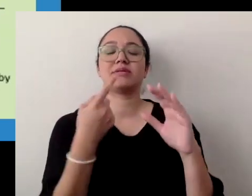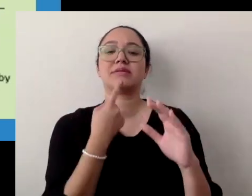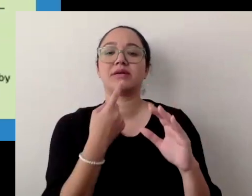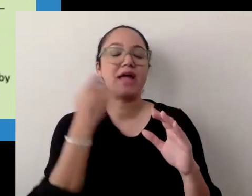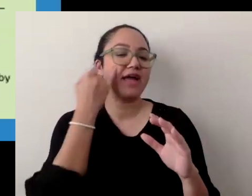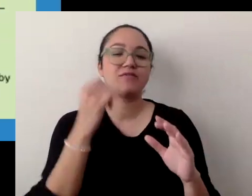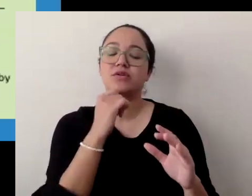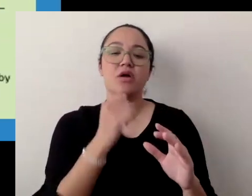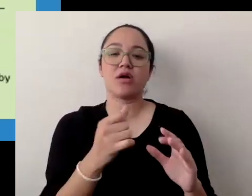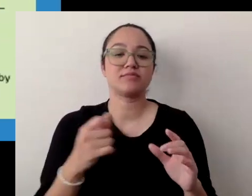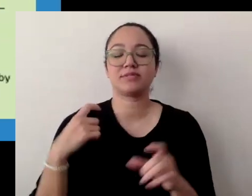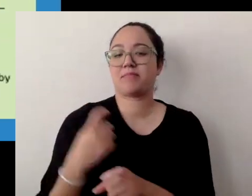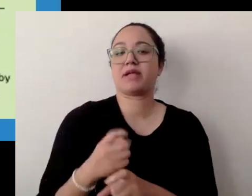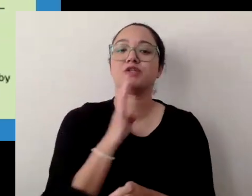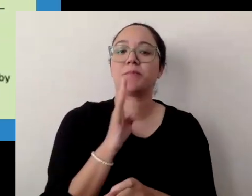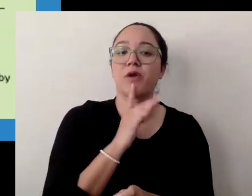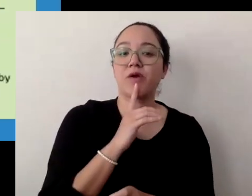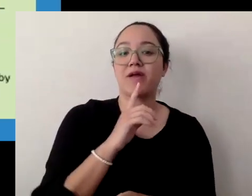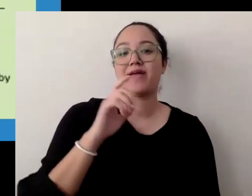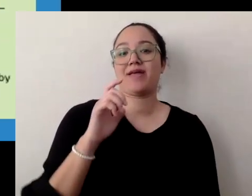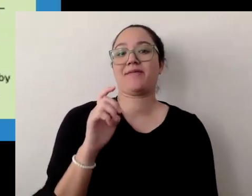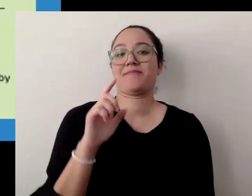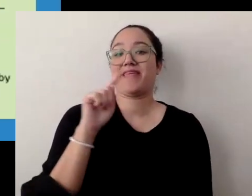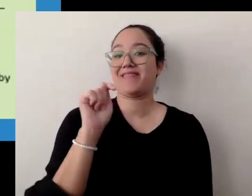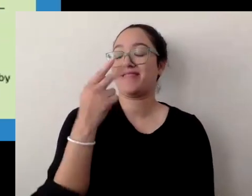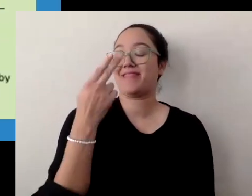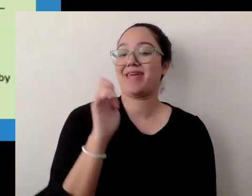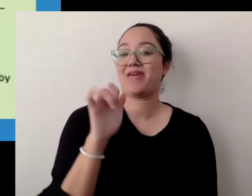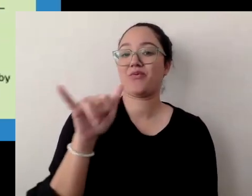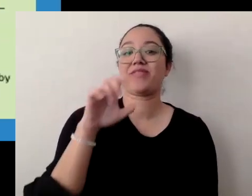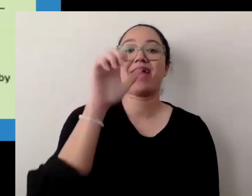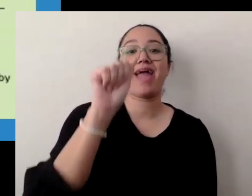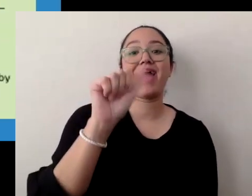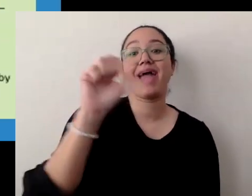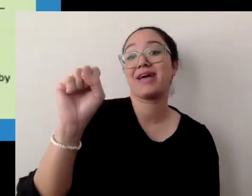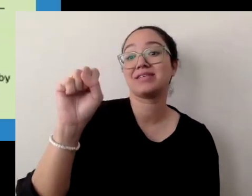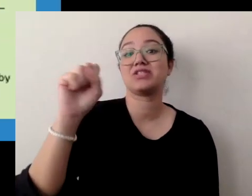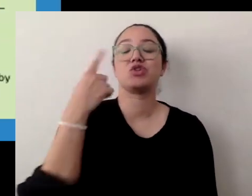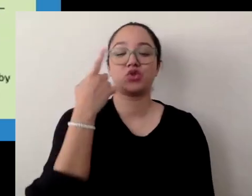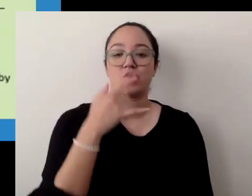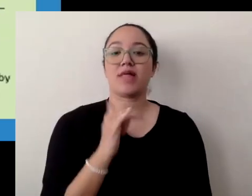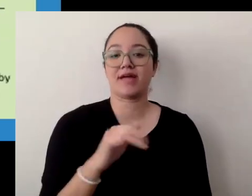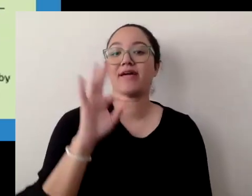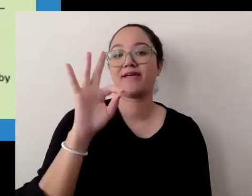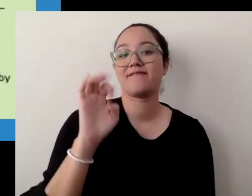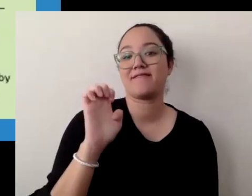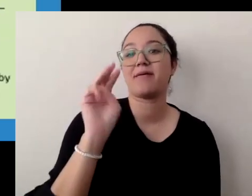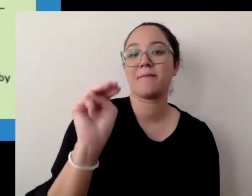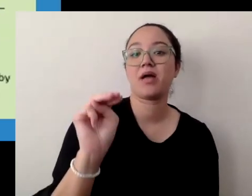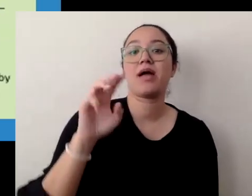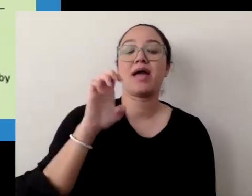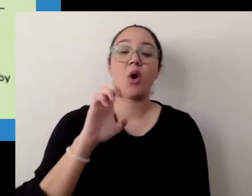speakers. They with an AS at the end is female. They with an OS at the end is male.